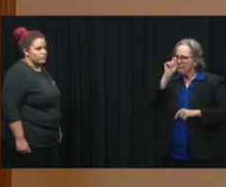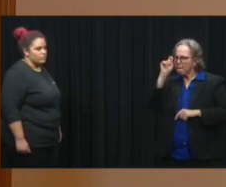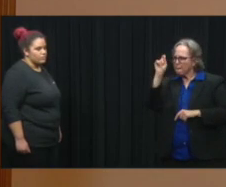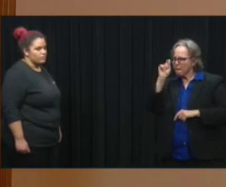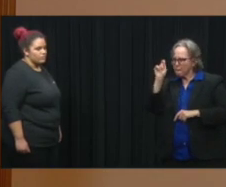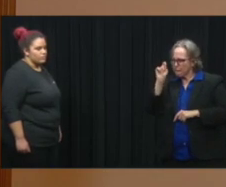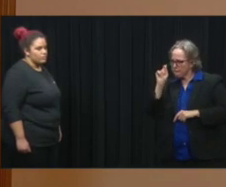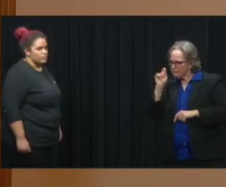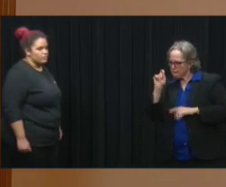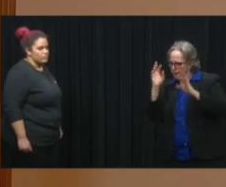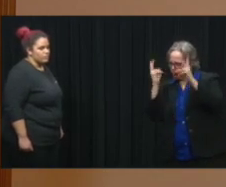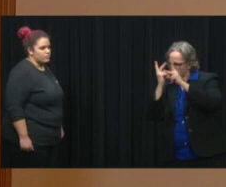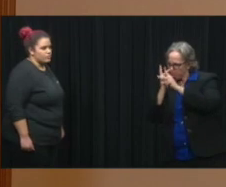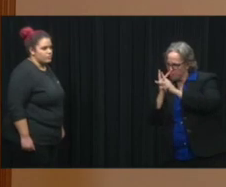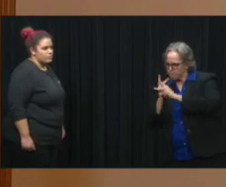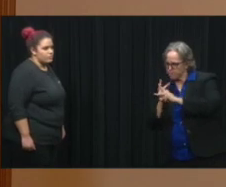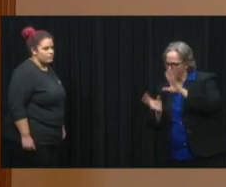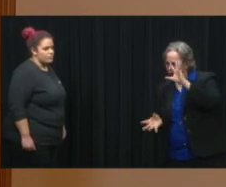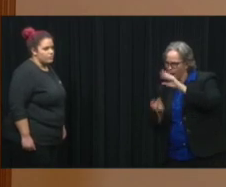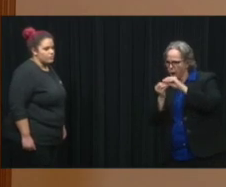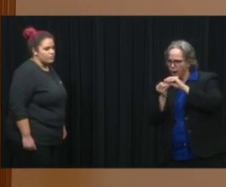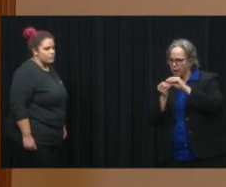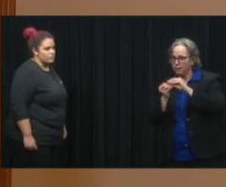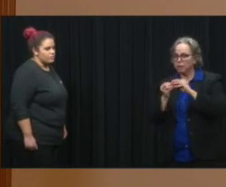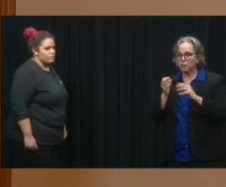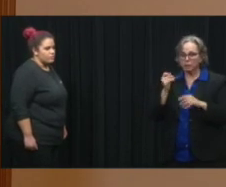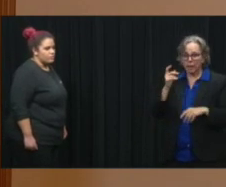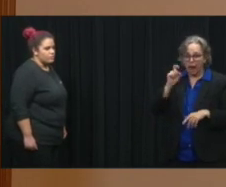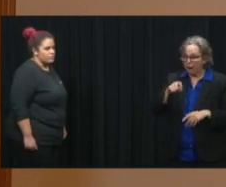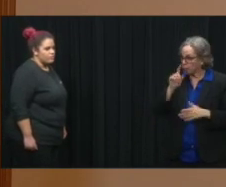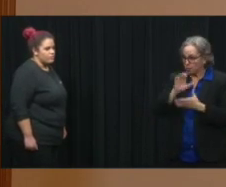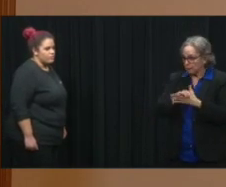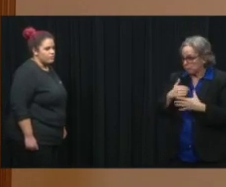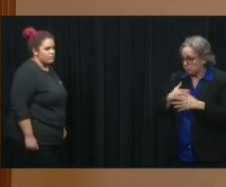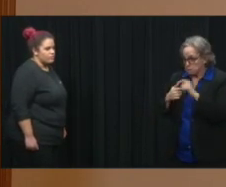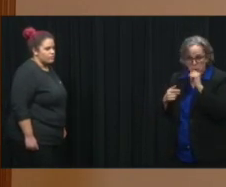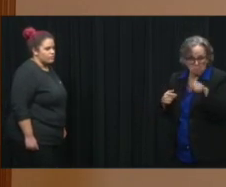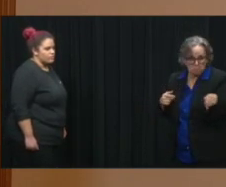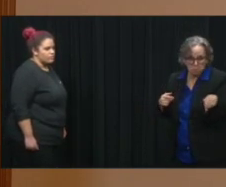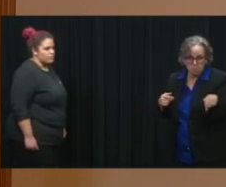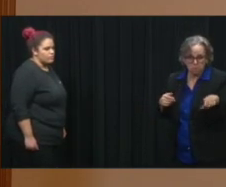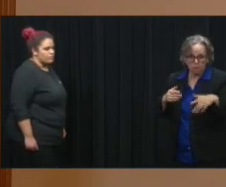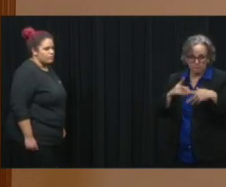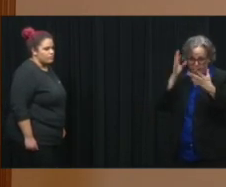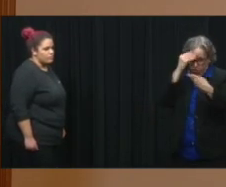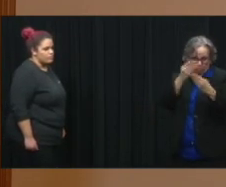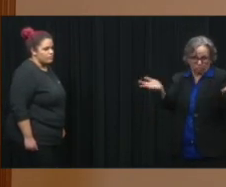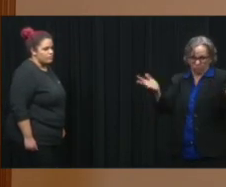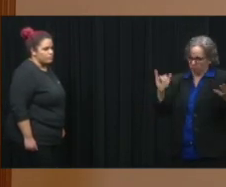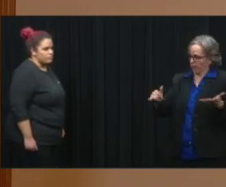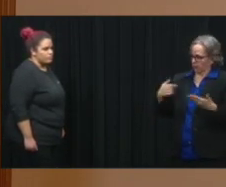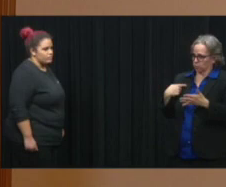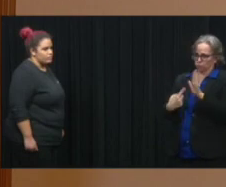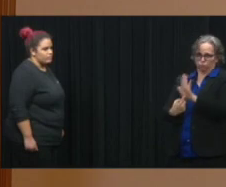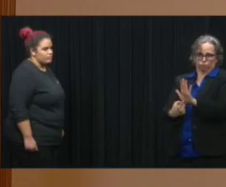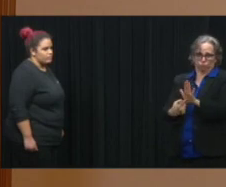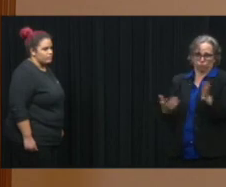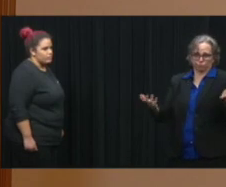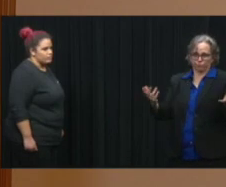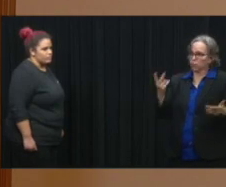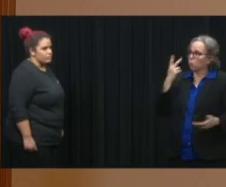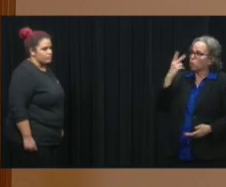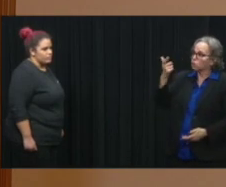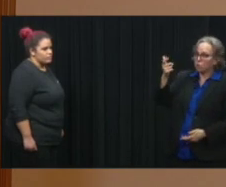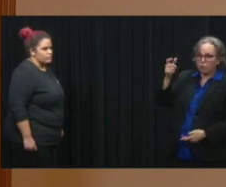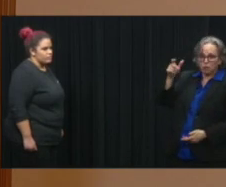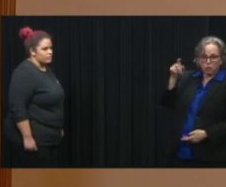but you don't have to take my word for it. You can just watch what's happening on the streets of the world. And